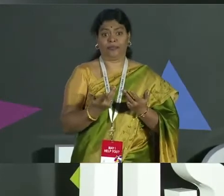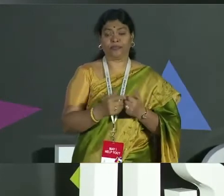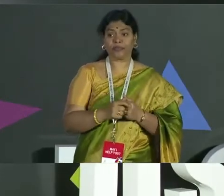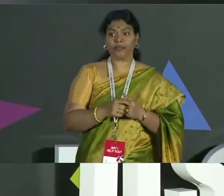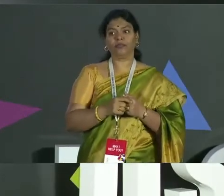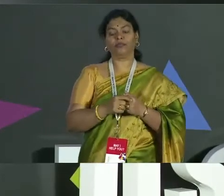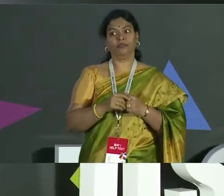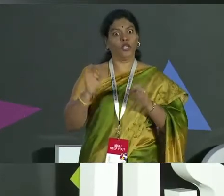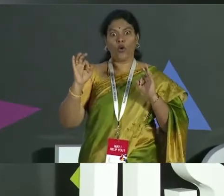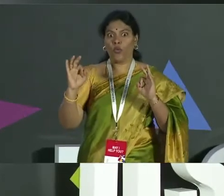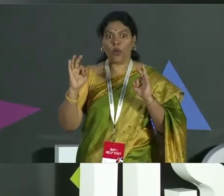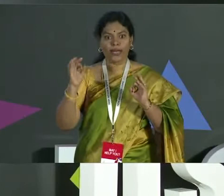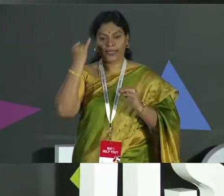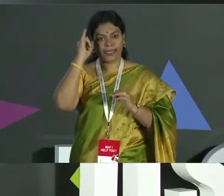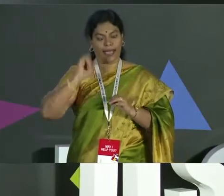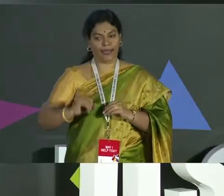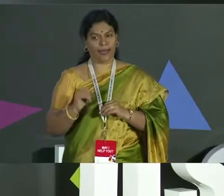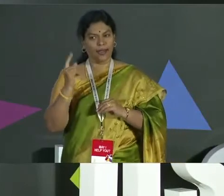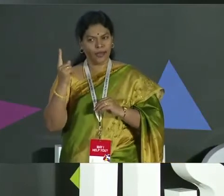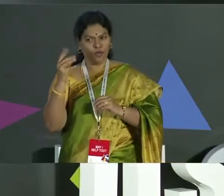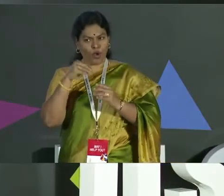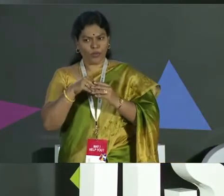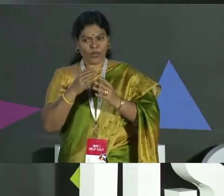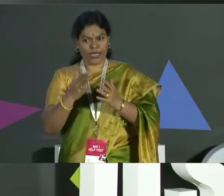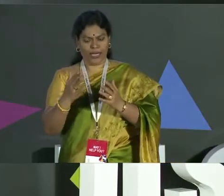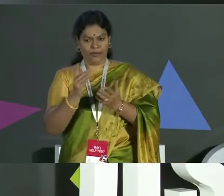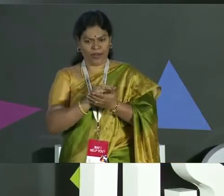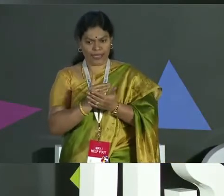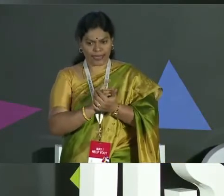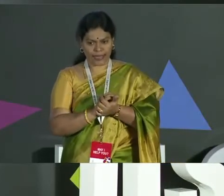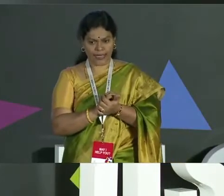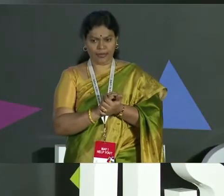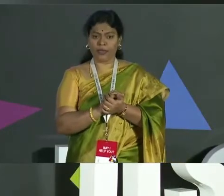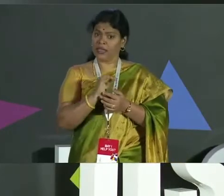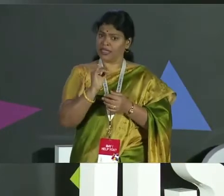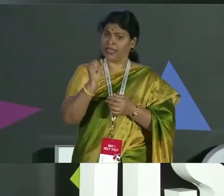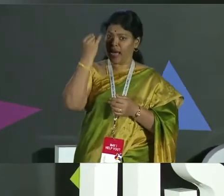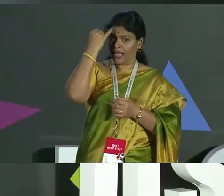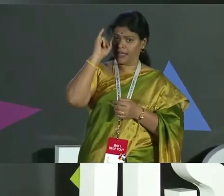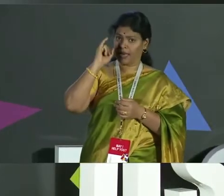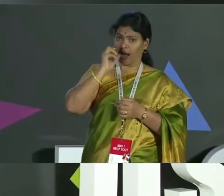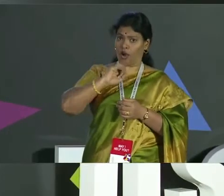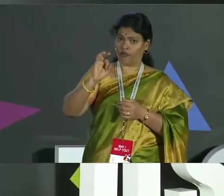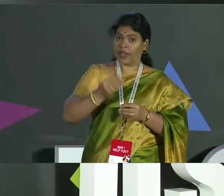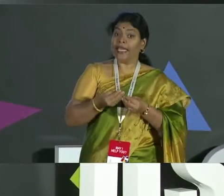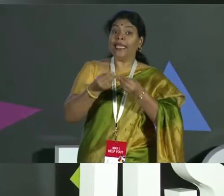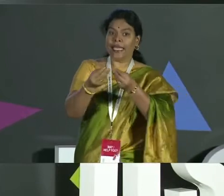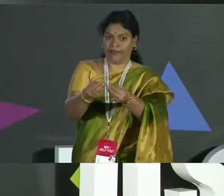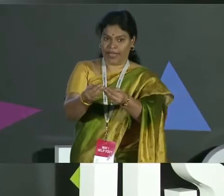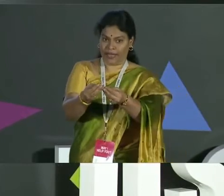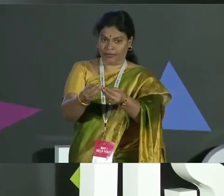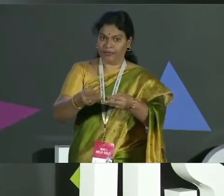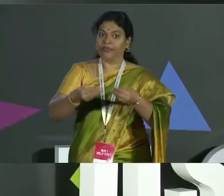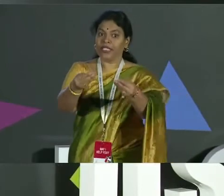Fantastic insight, Amish. One more thing, and we were discussing this, is the idea of giving, the idea